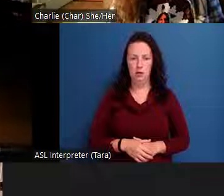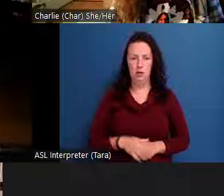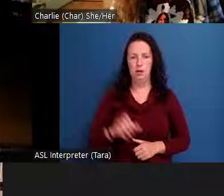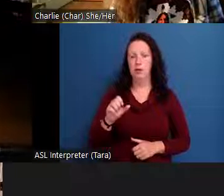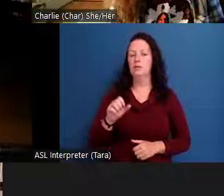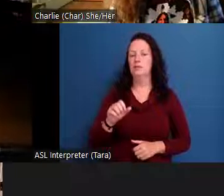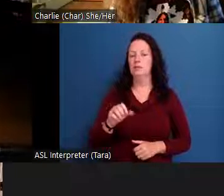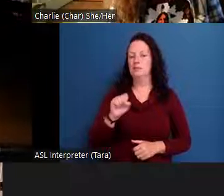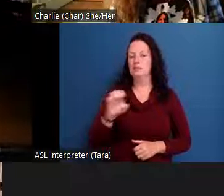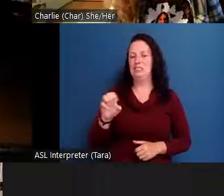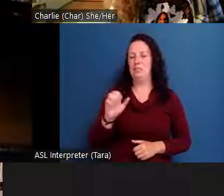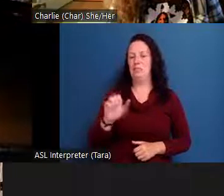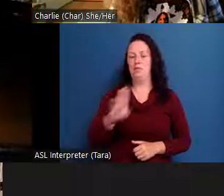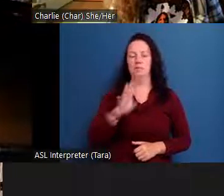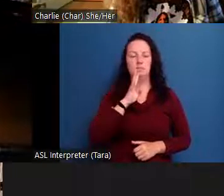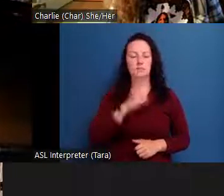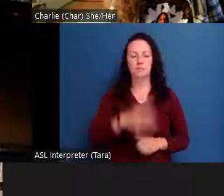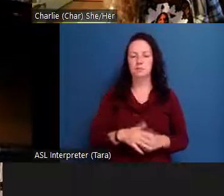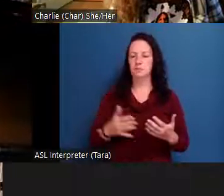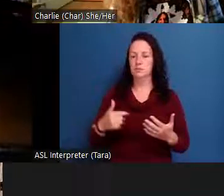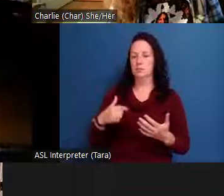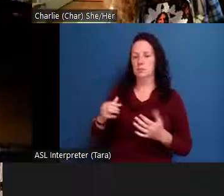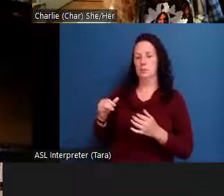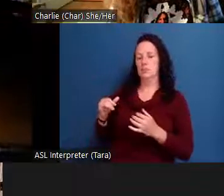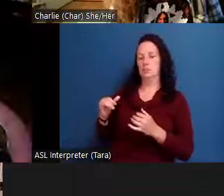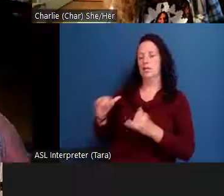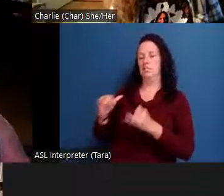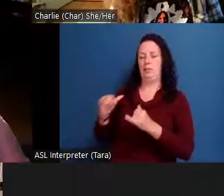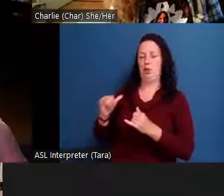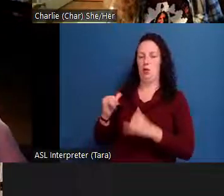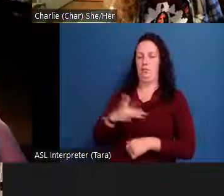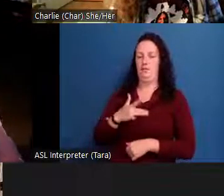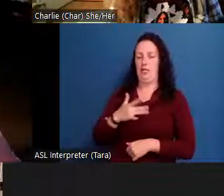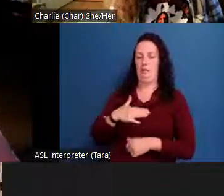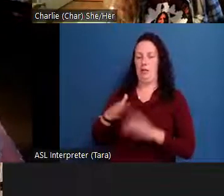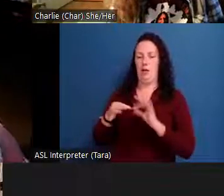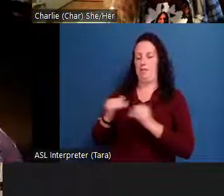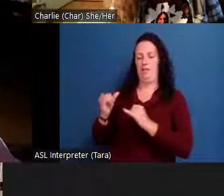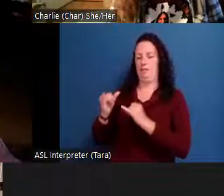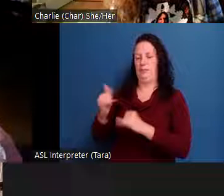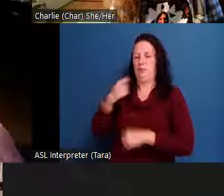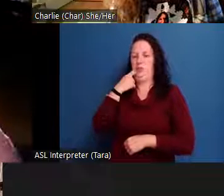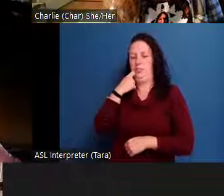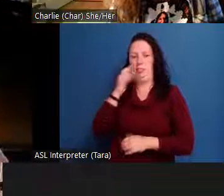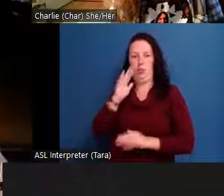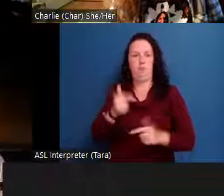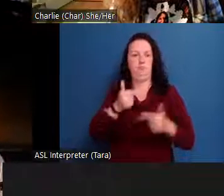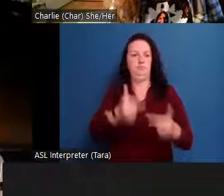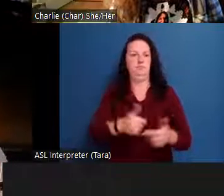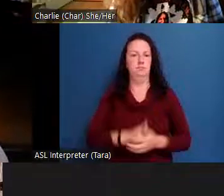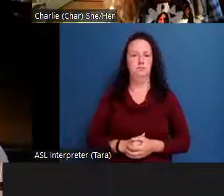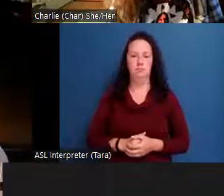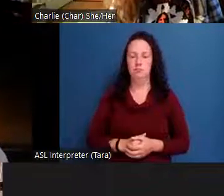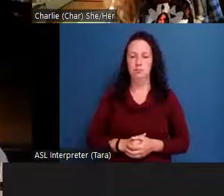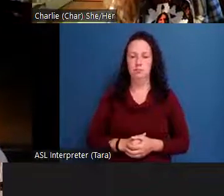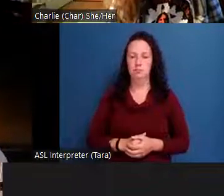Similar sentiment, so I'll just move it on to Commissioner Aiken and Commissioner Monagars, and if I have